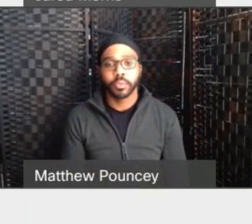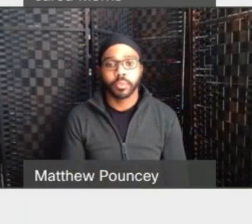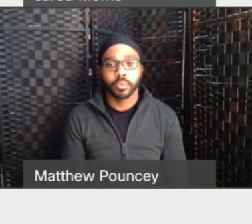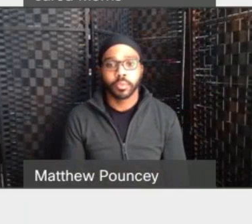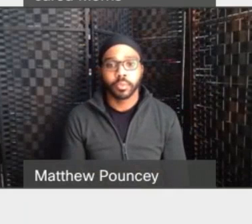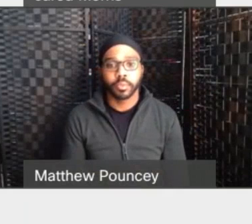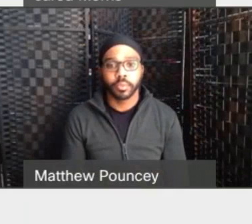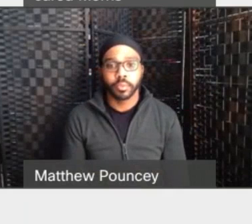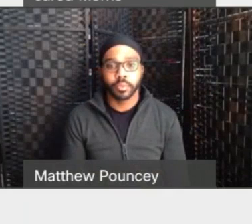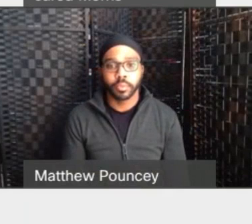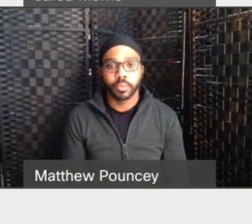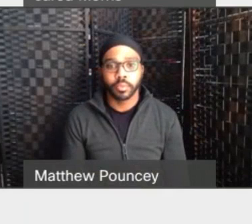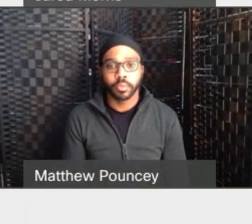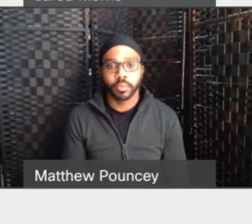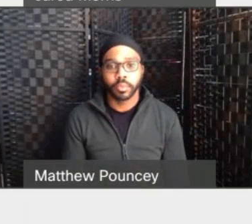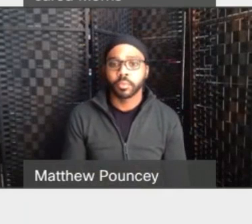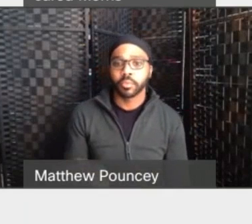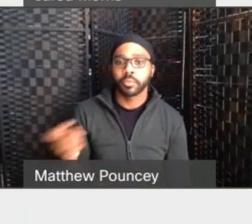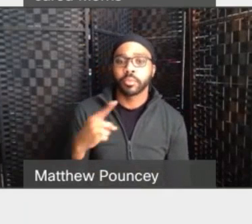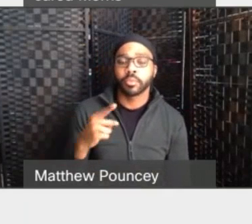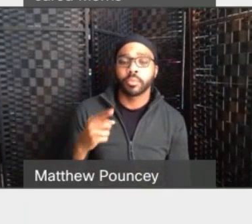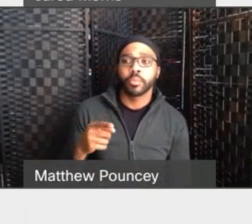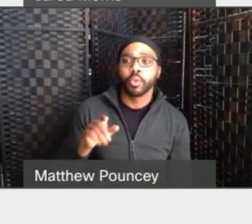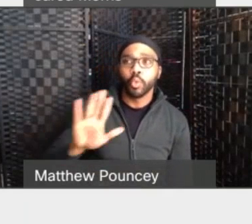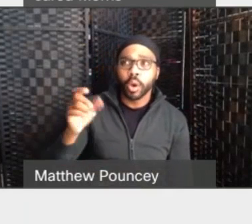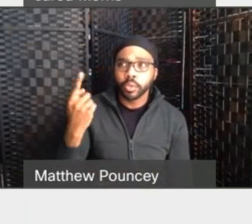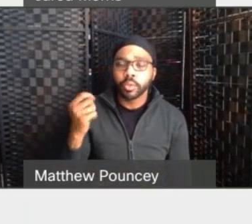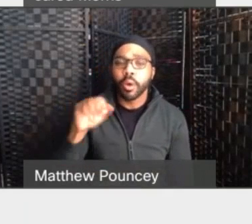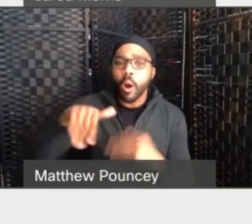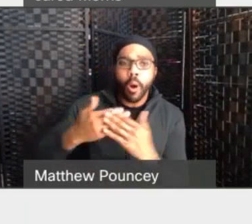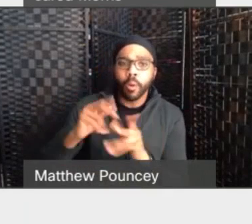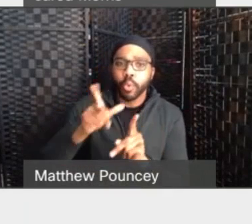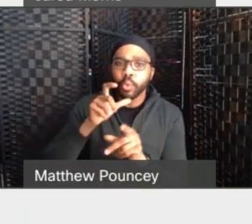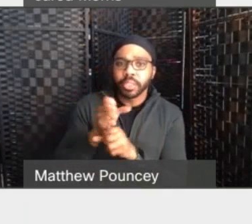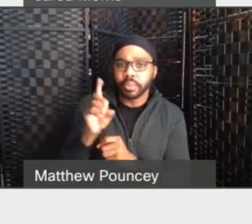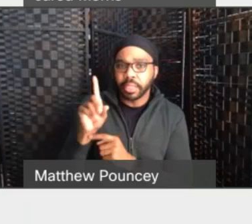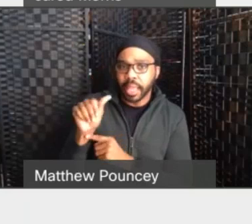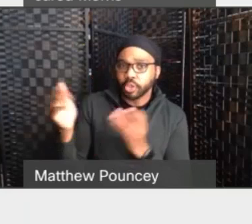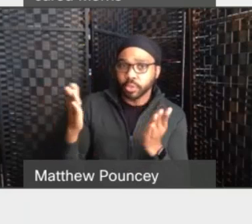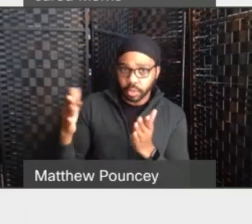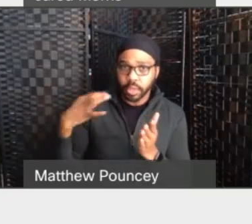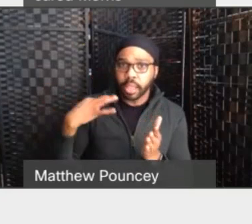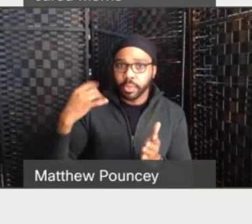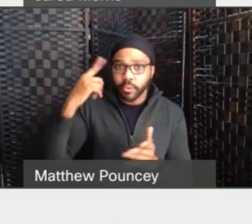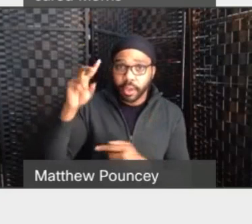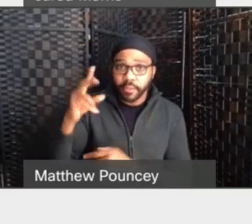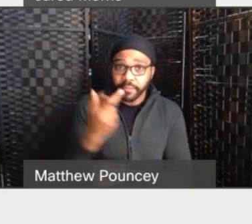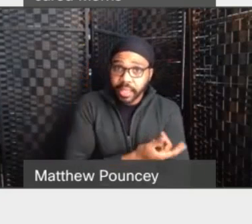Is it your understanding that all people who receive DDA services are eligible for the vaccine?